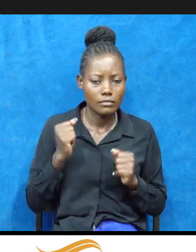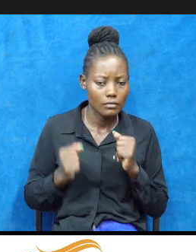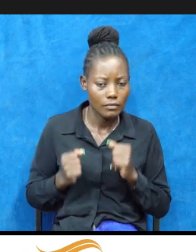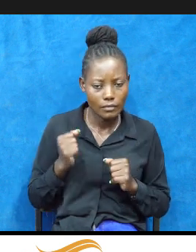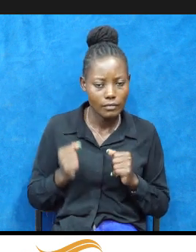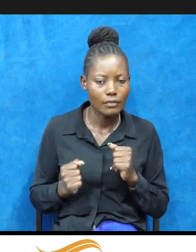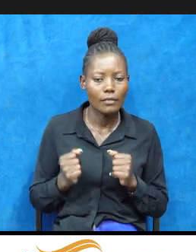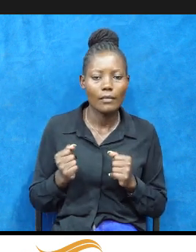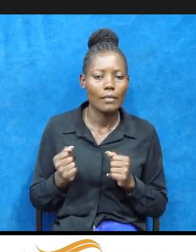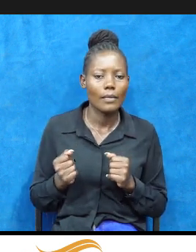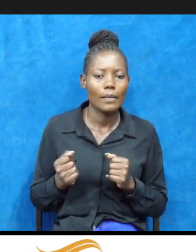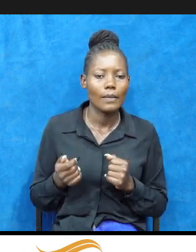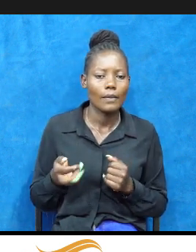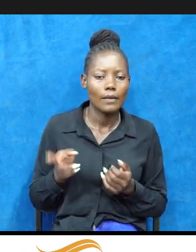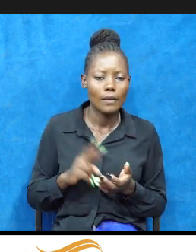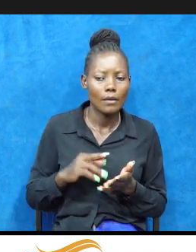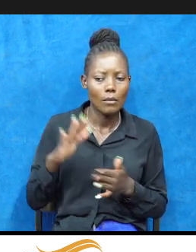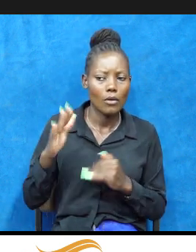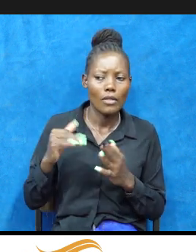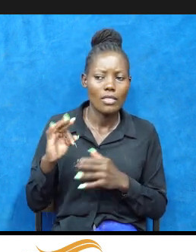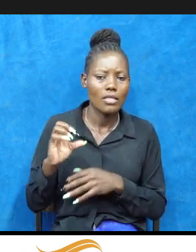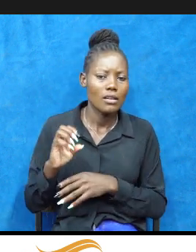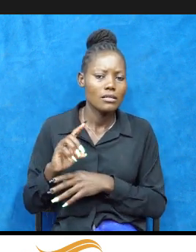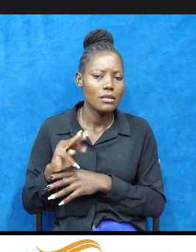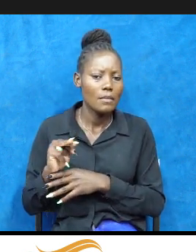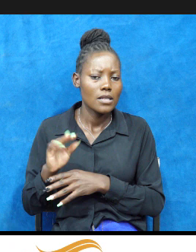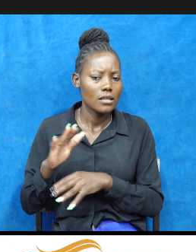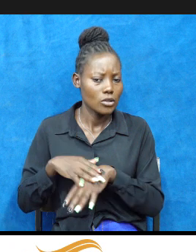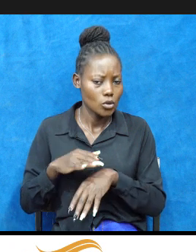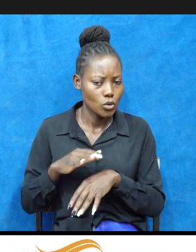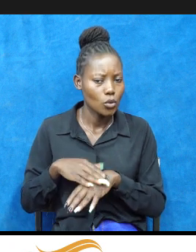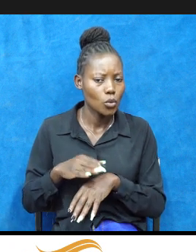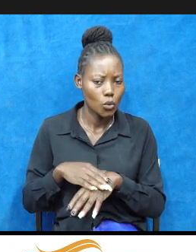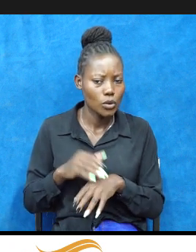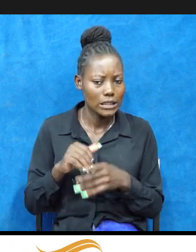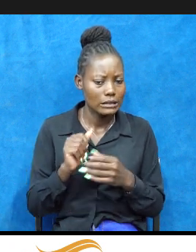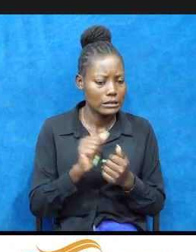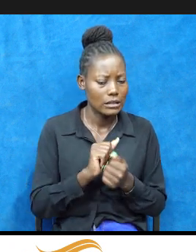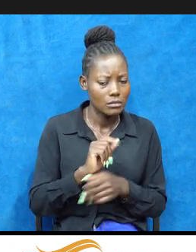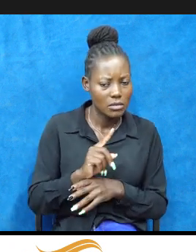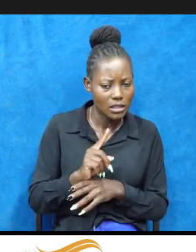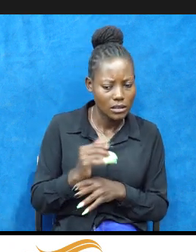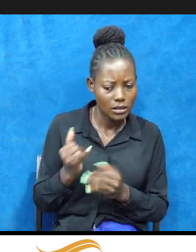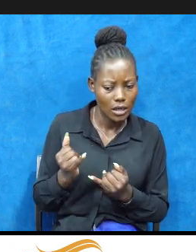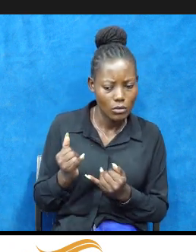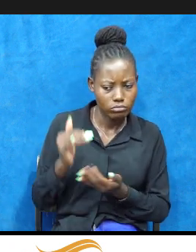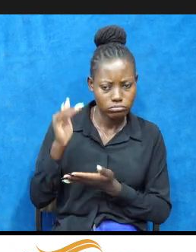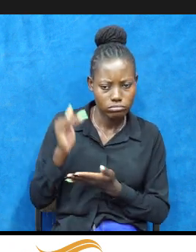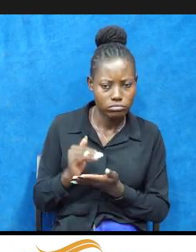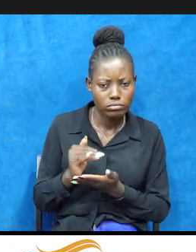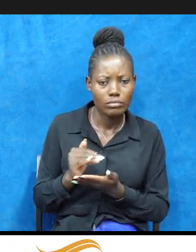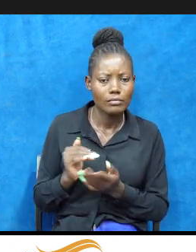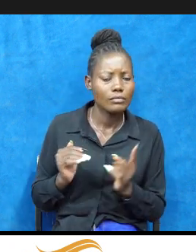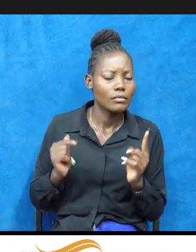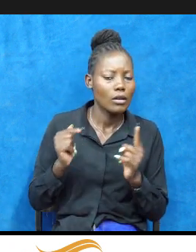Same thing with the double leg. Over 30 meters is good. In 10 bounds. So again, you would not worry about the 15. You're going as far as you can